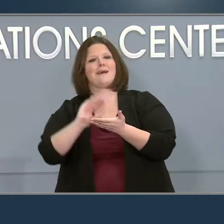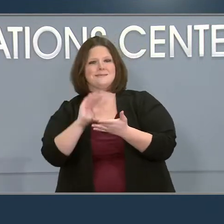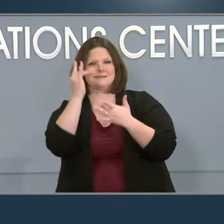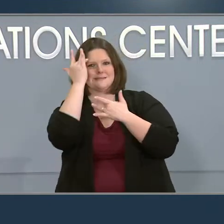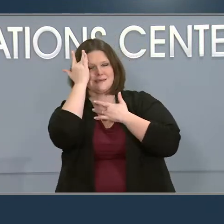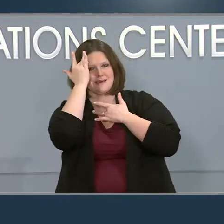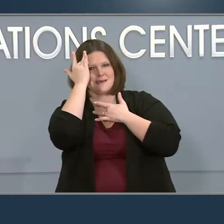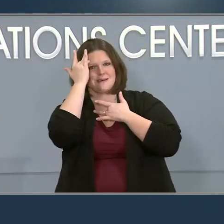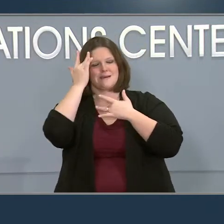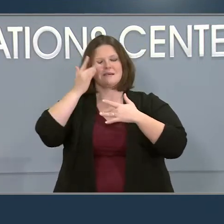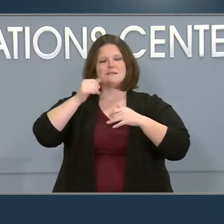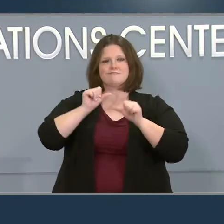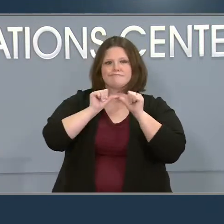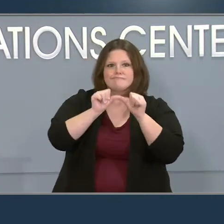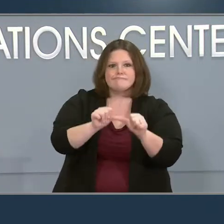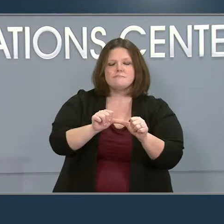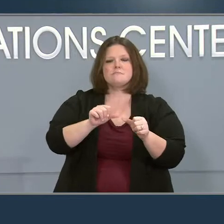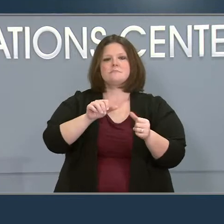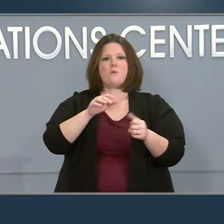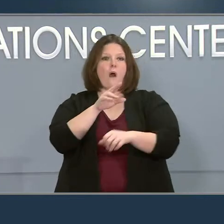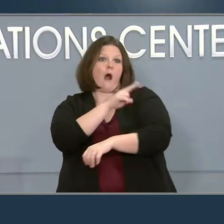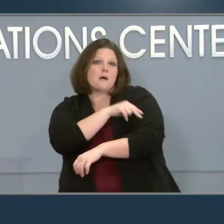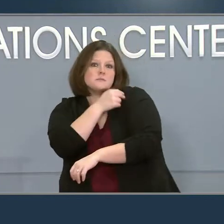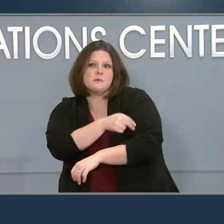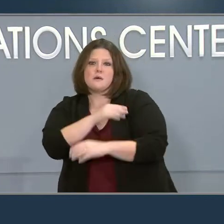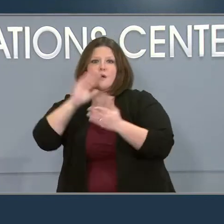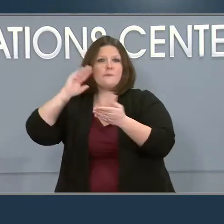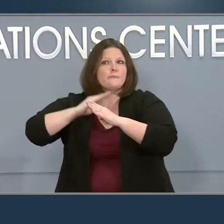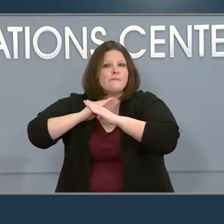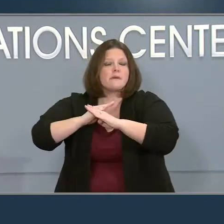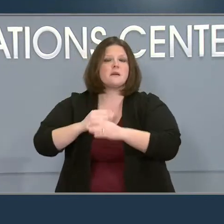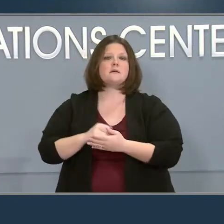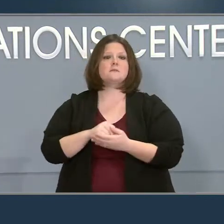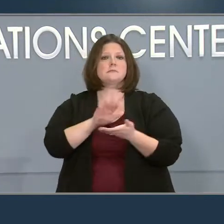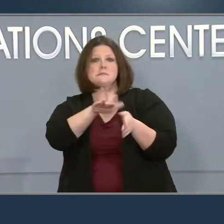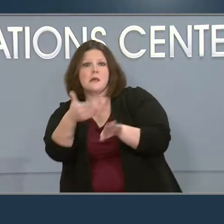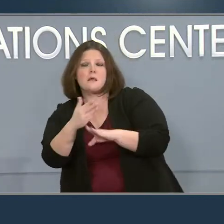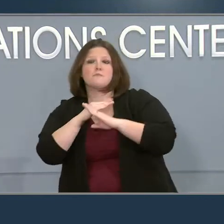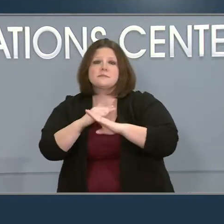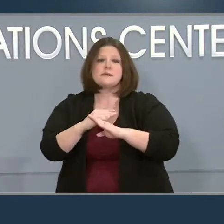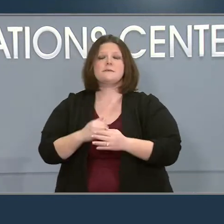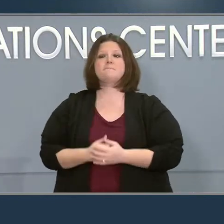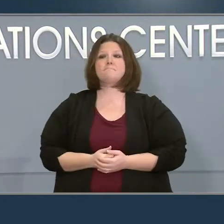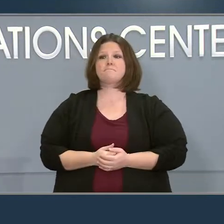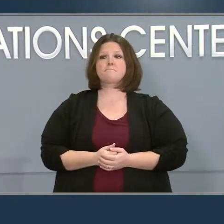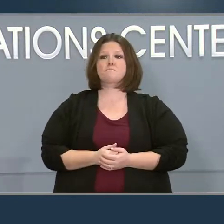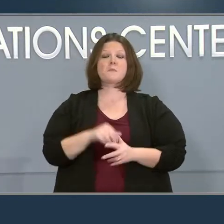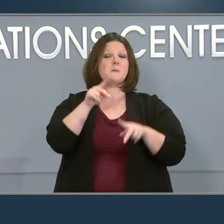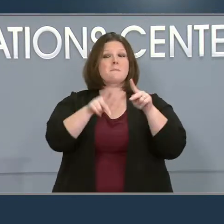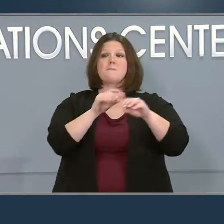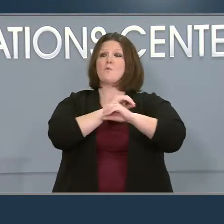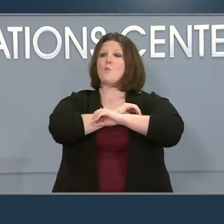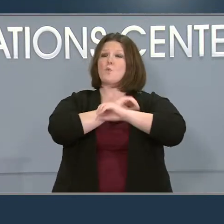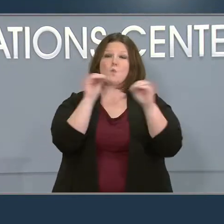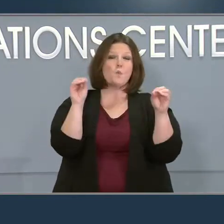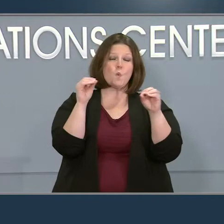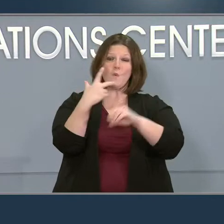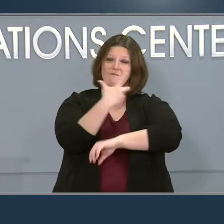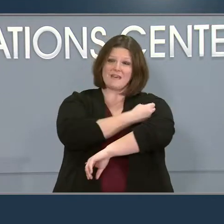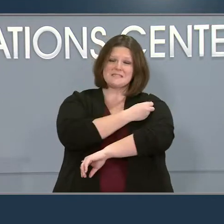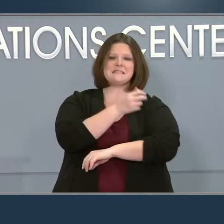and death. Unvaccinated North Carolinians are 6 times more likely to get COVID-19